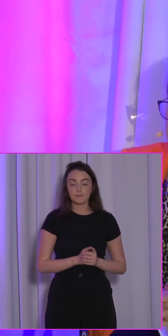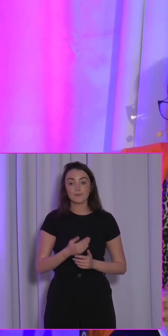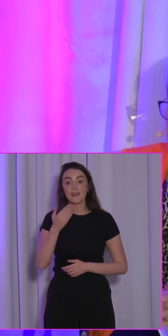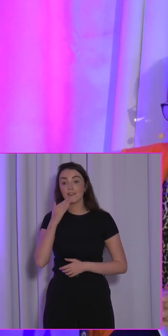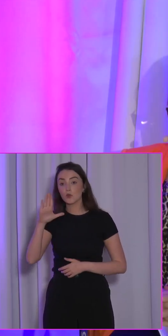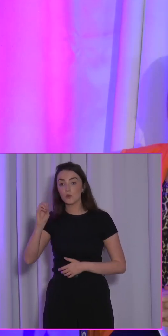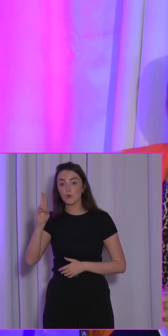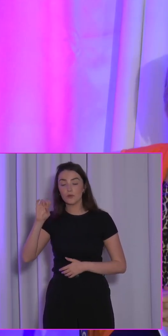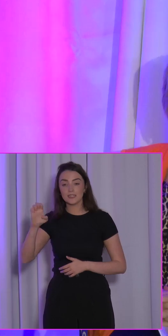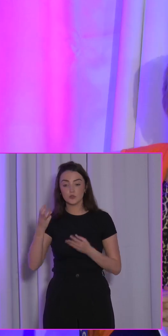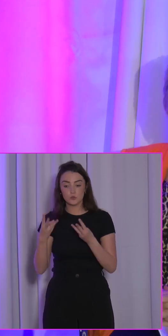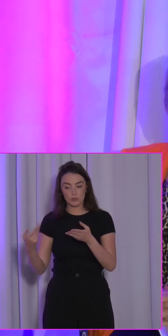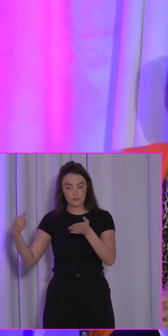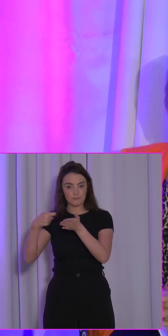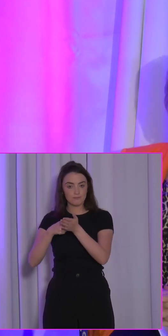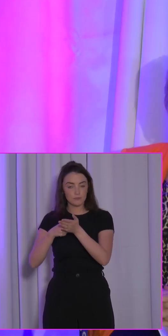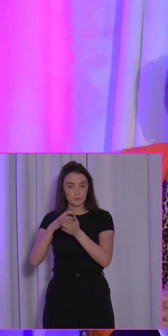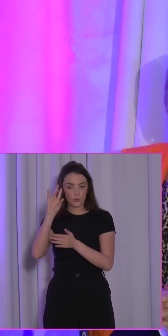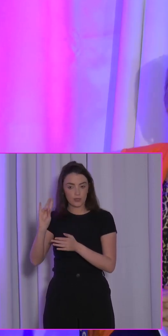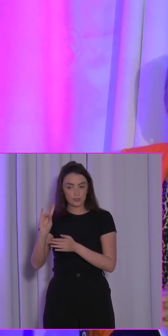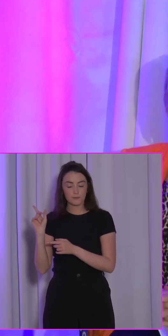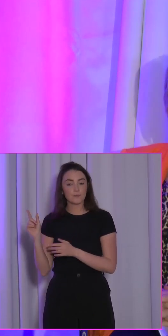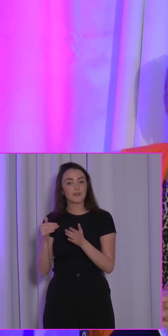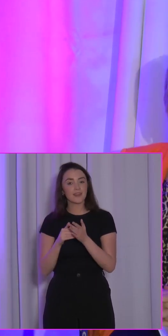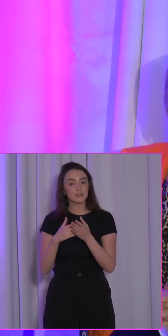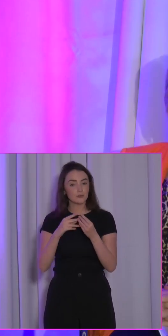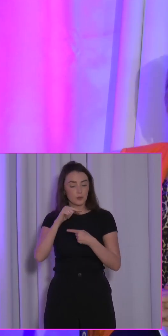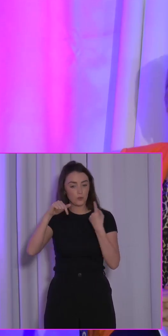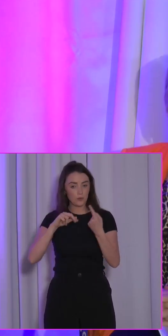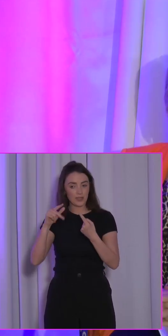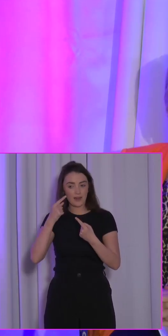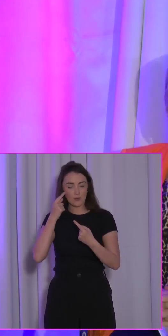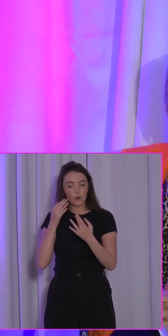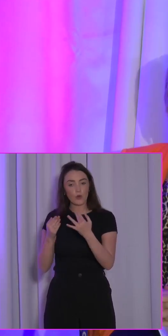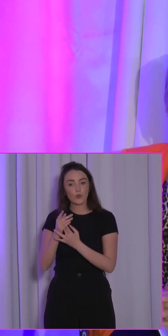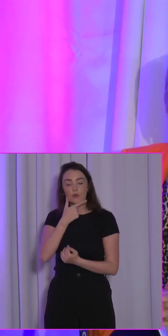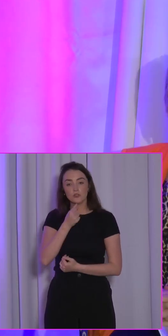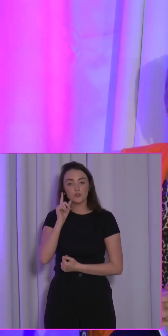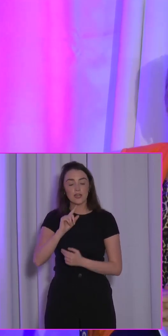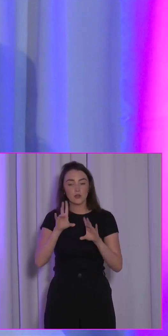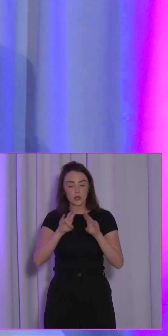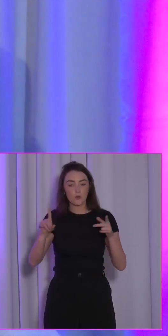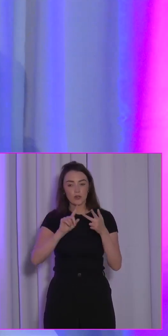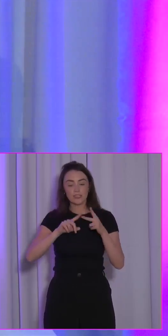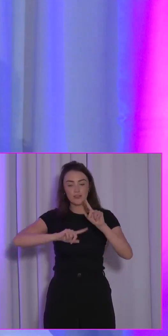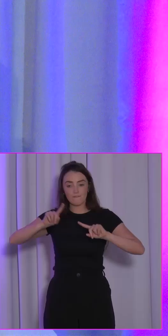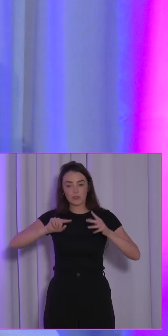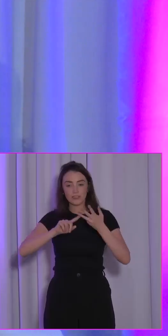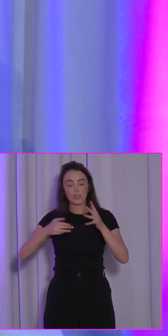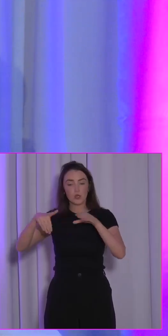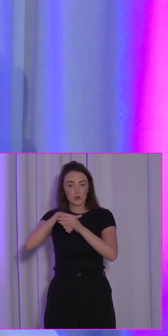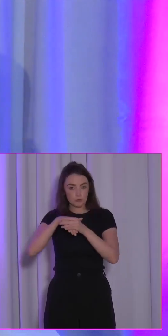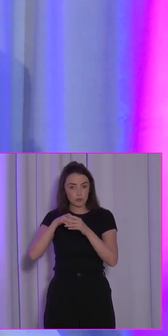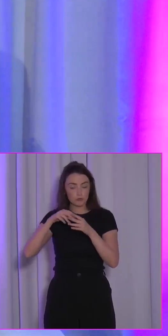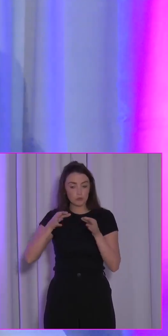would you like to come in on that question as well? Yeah, it's probably something that we could look at through our gender equality, diversity and inclusion strategy and the work we're